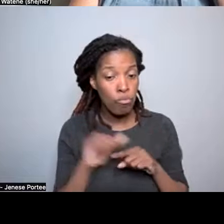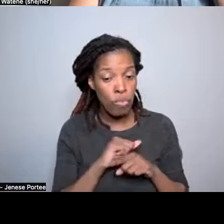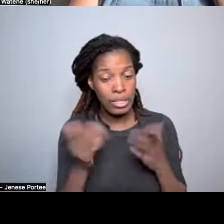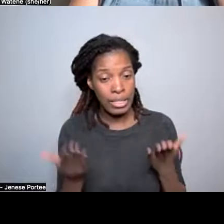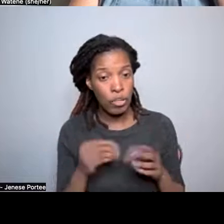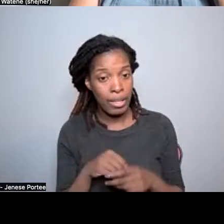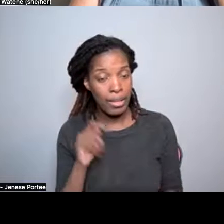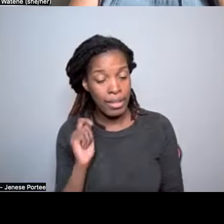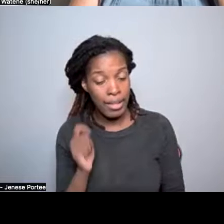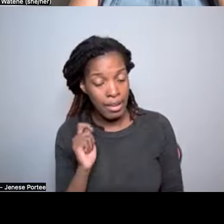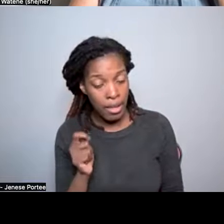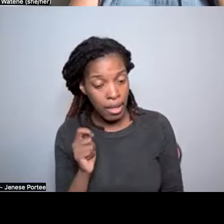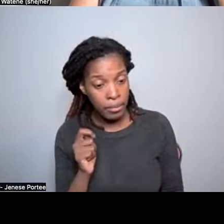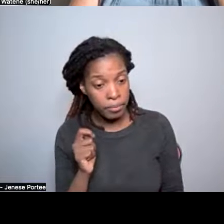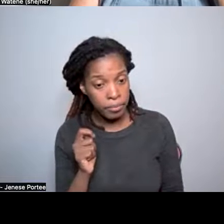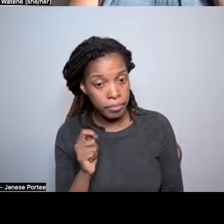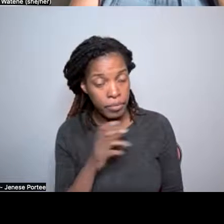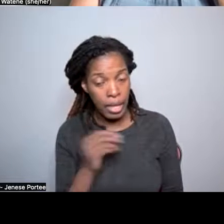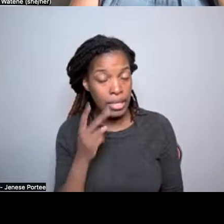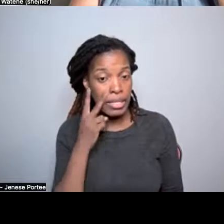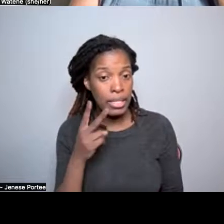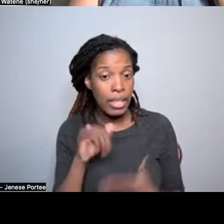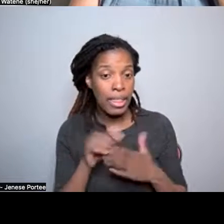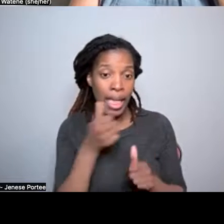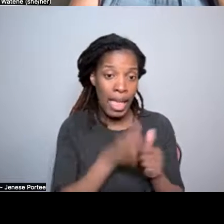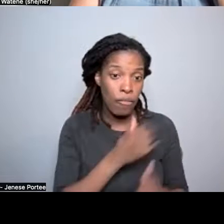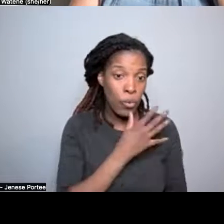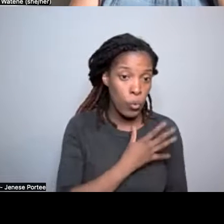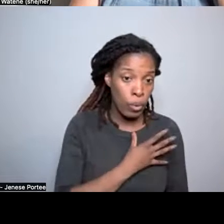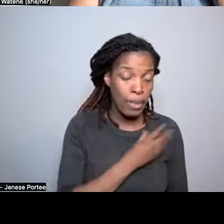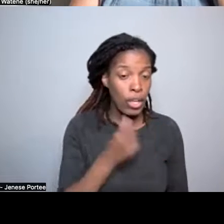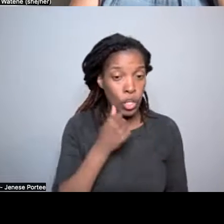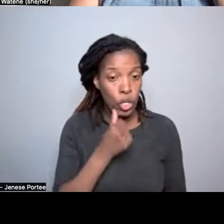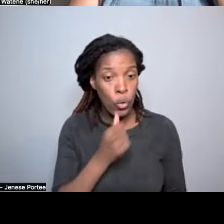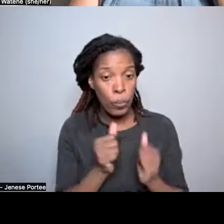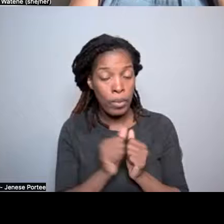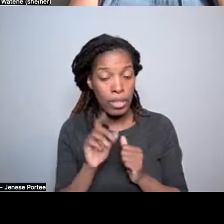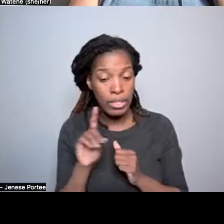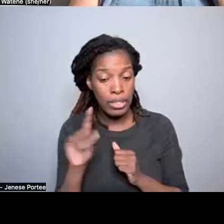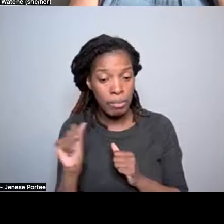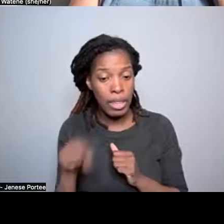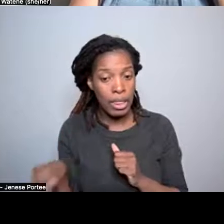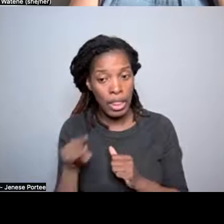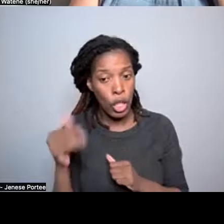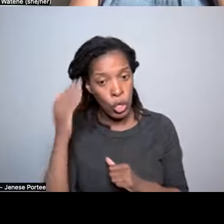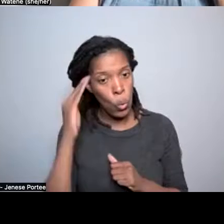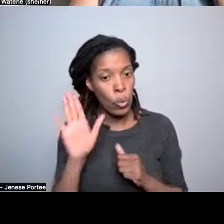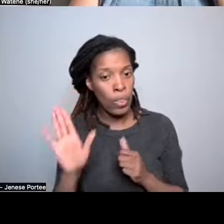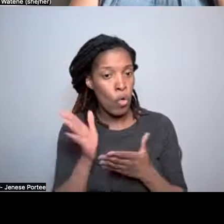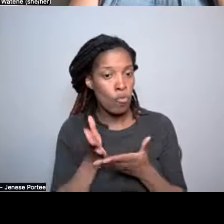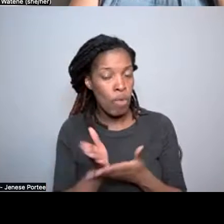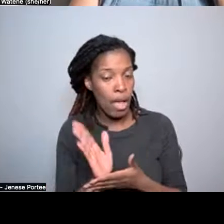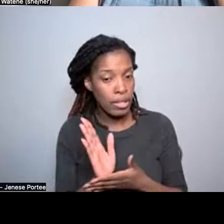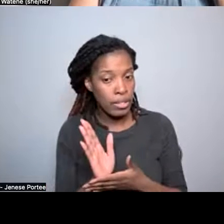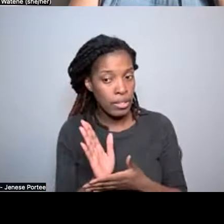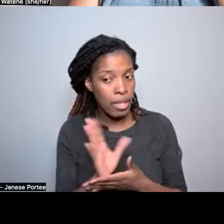and seeing that every woman and a girl with disability knows our rights and is